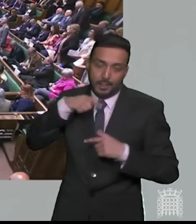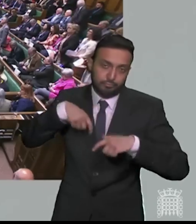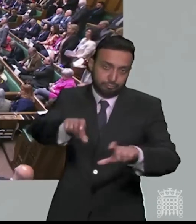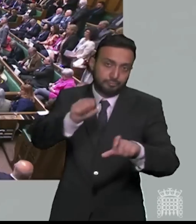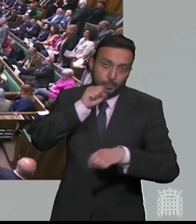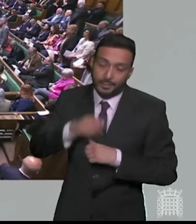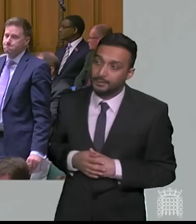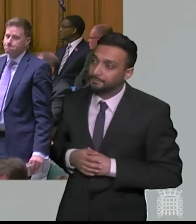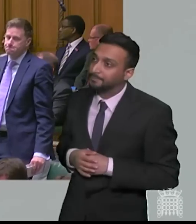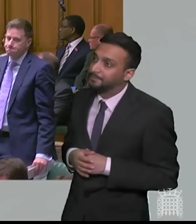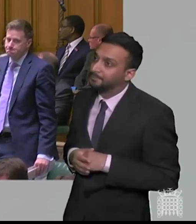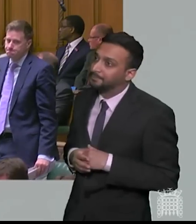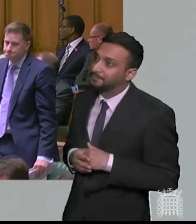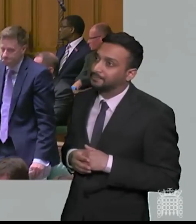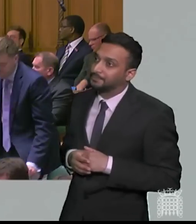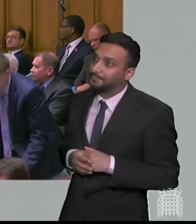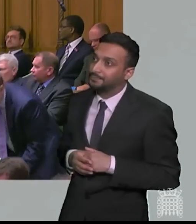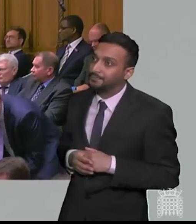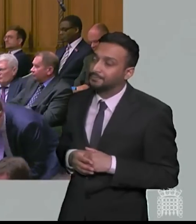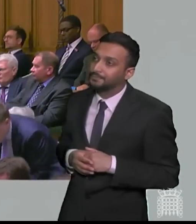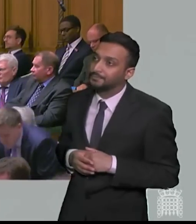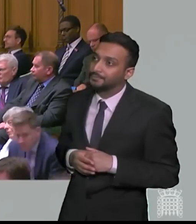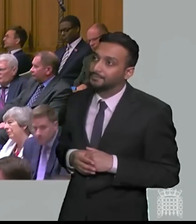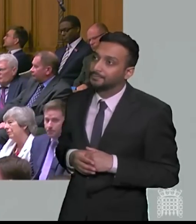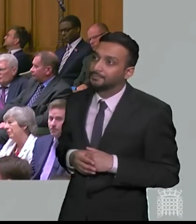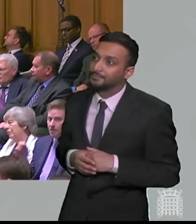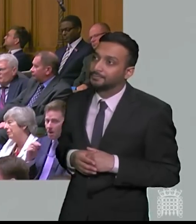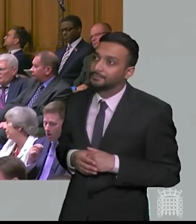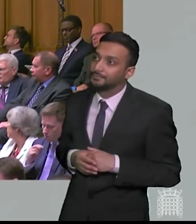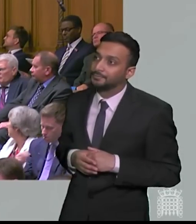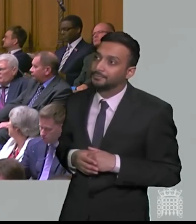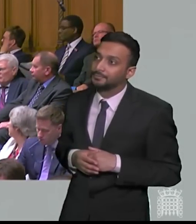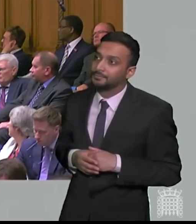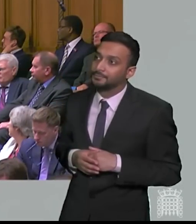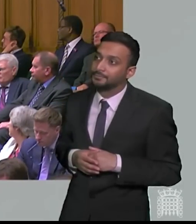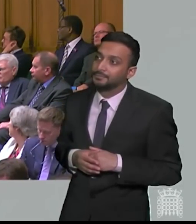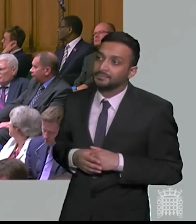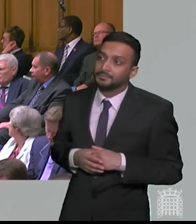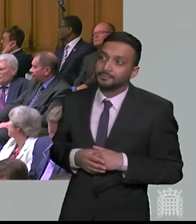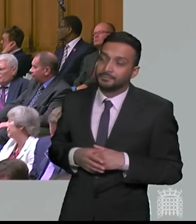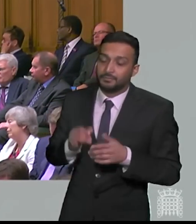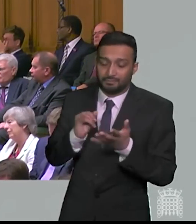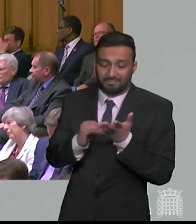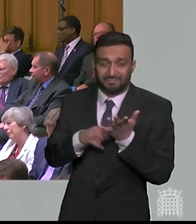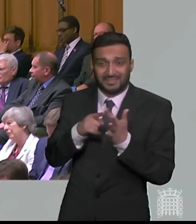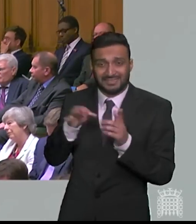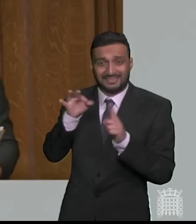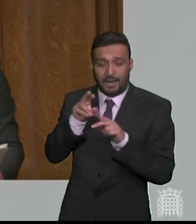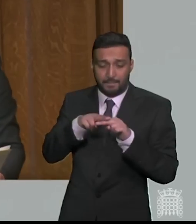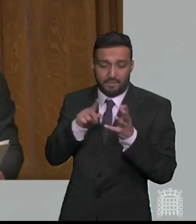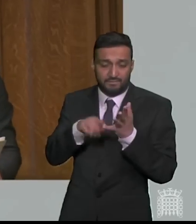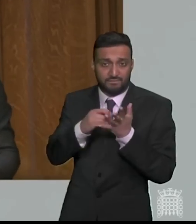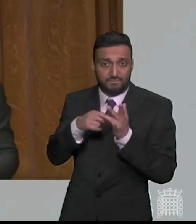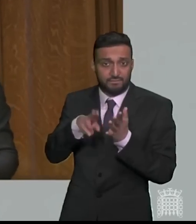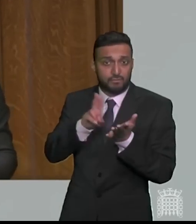you, Mr. Speaker. Bassett Law has benefited from the multi-billion-pound Step Fusion project, 20 million in levelling up money